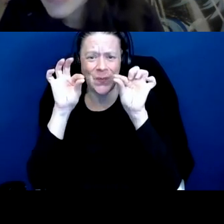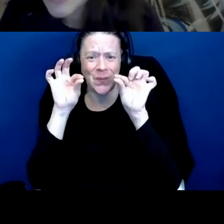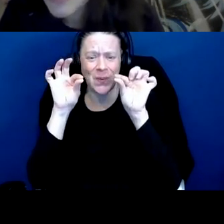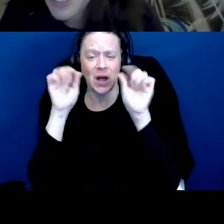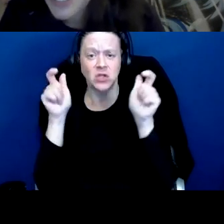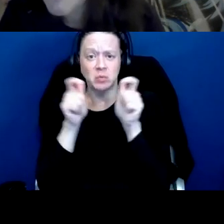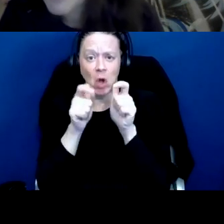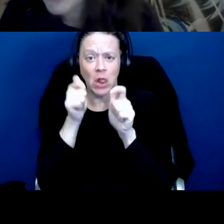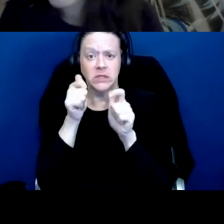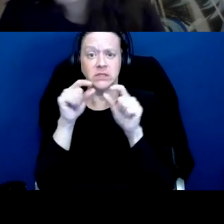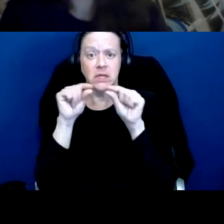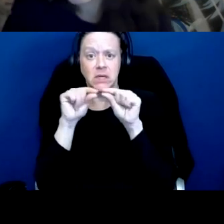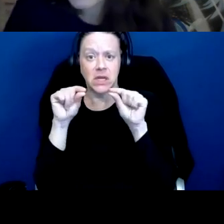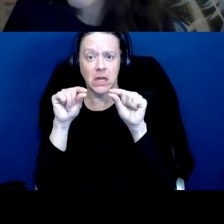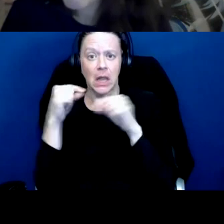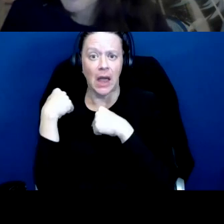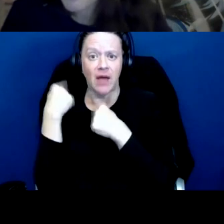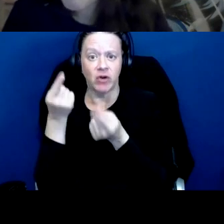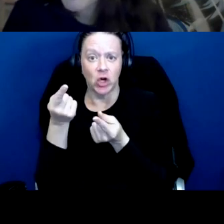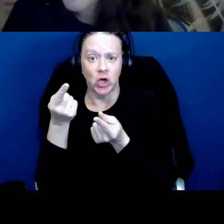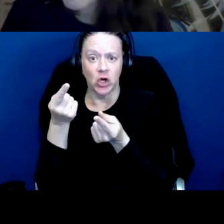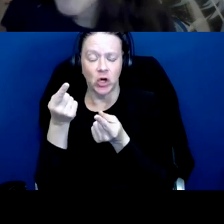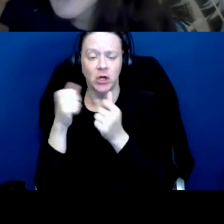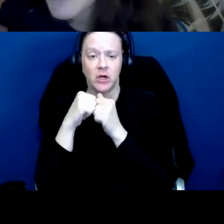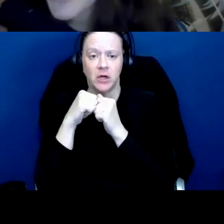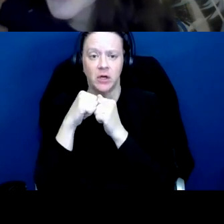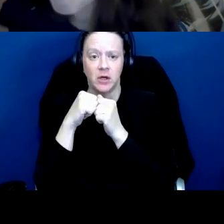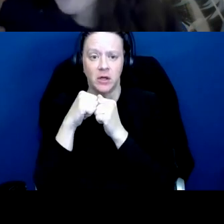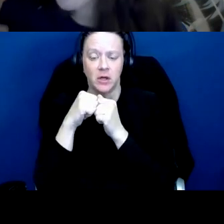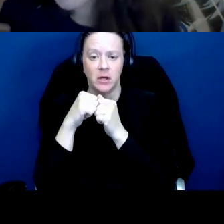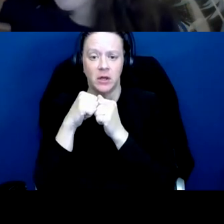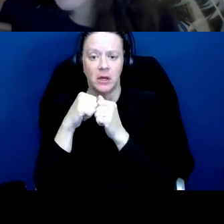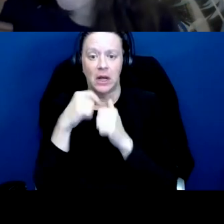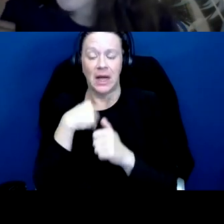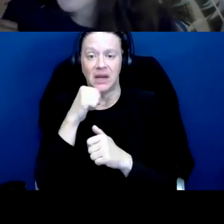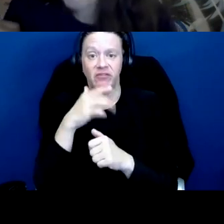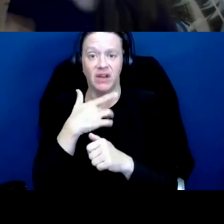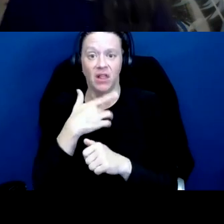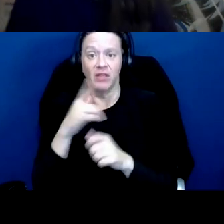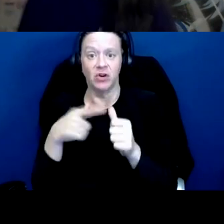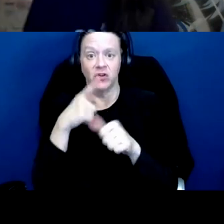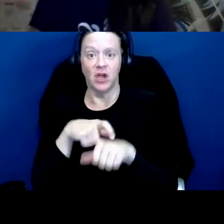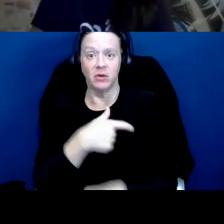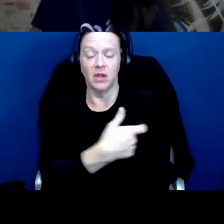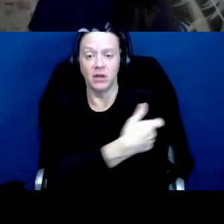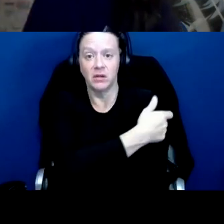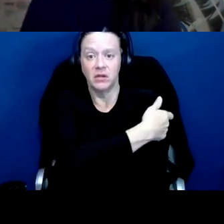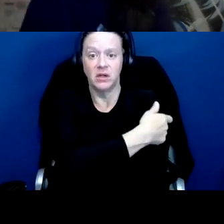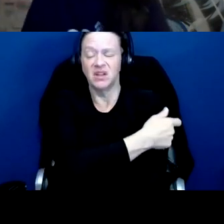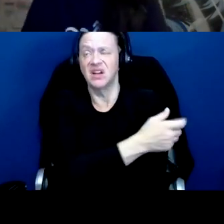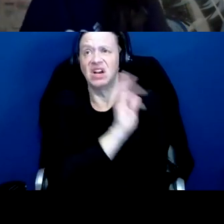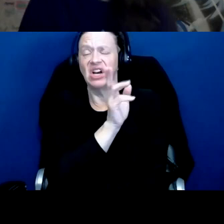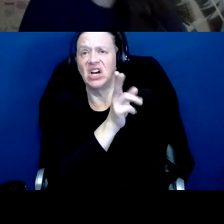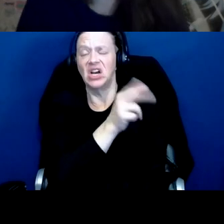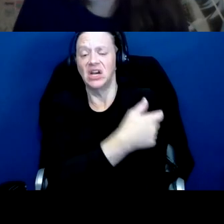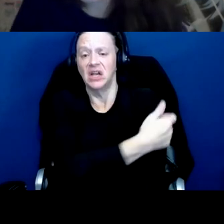tiniest needle I've ever received in my arm. So much that I didn't feel it go in the first time. I was so nervous. I was like, please